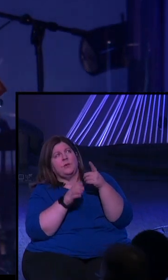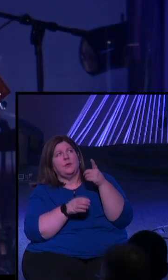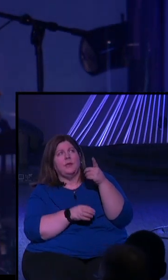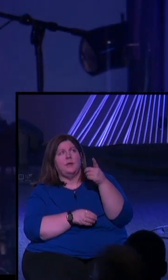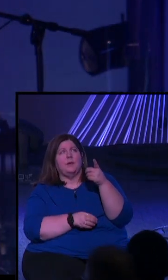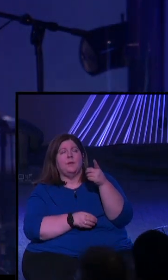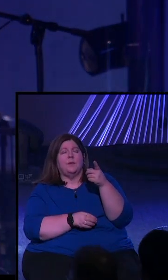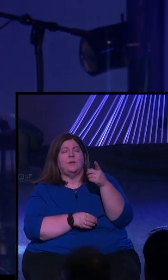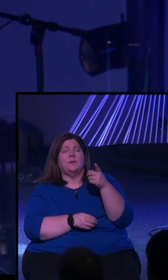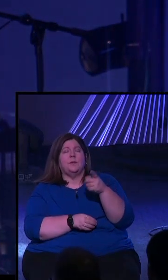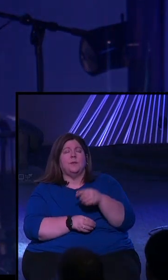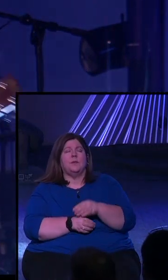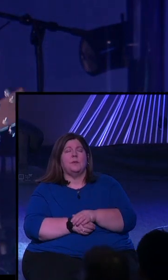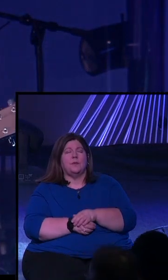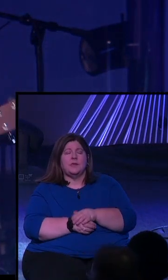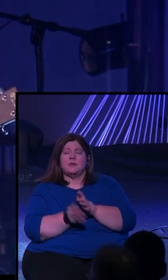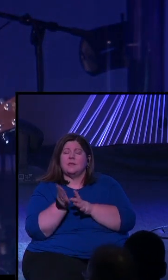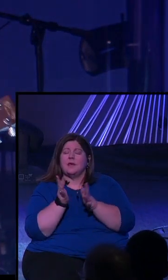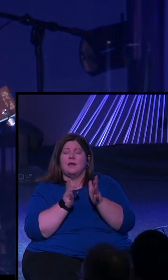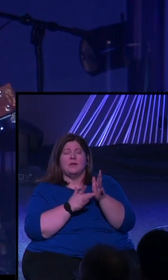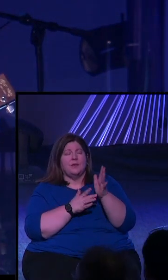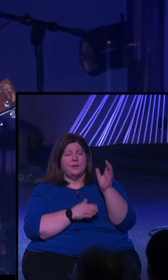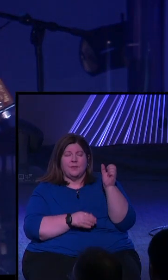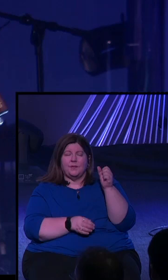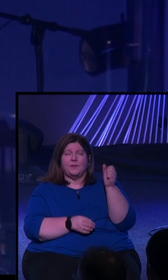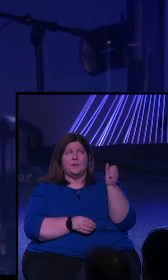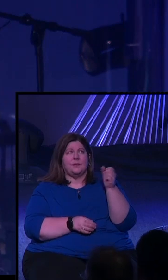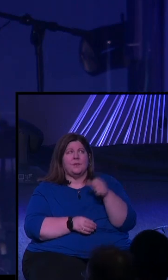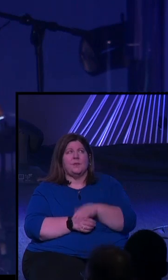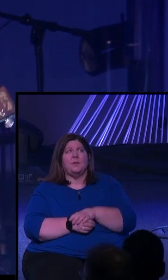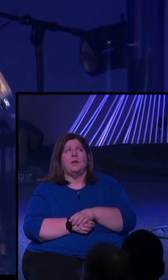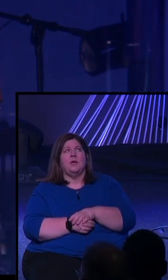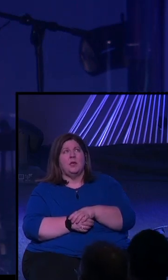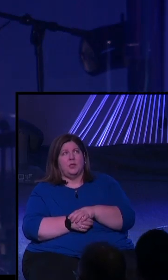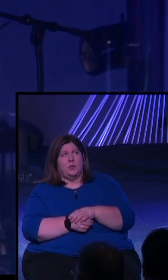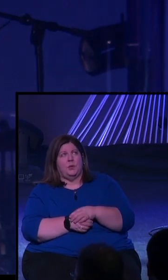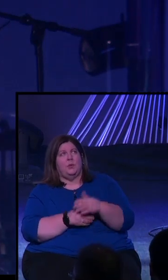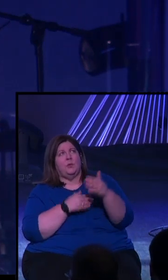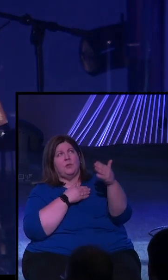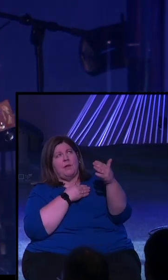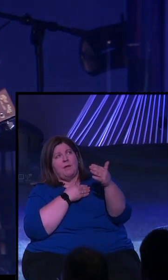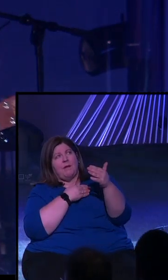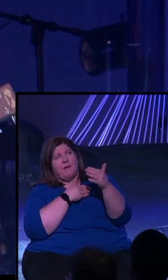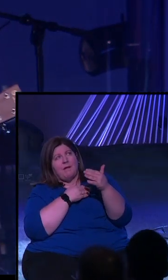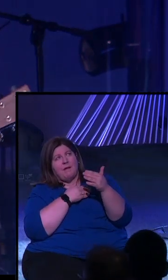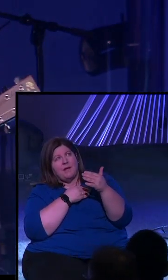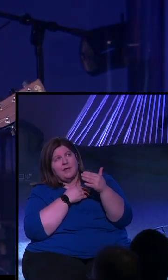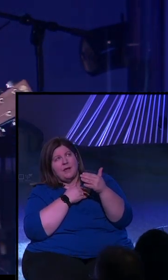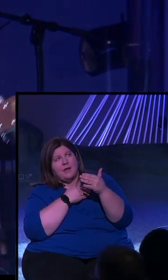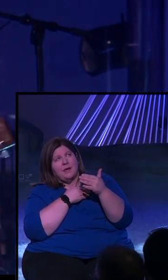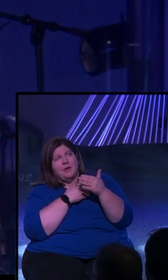to you. Jesus, I do. Yes, you